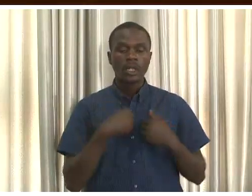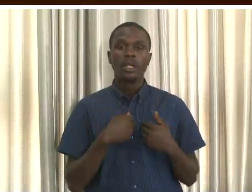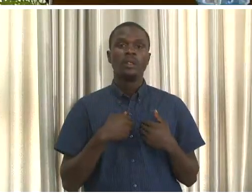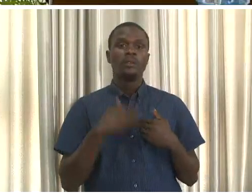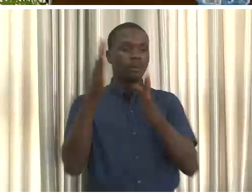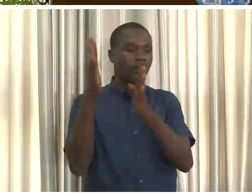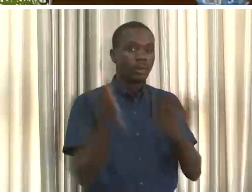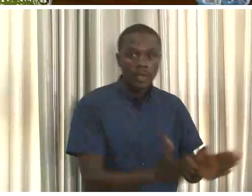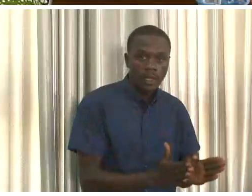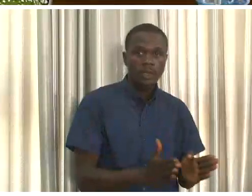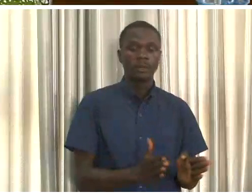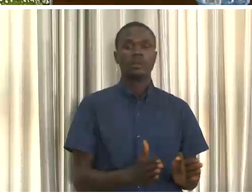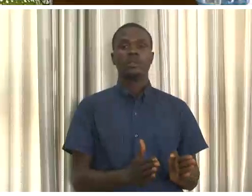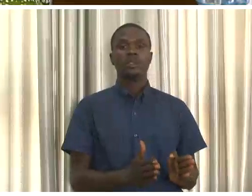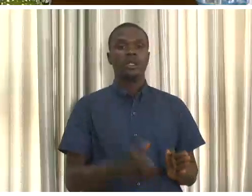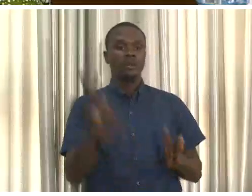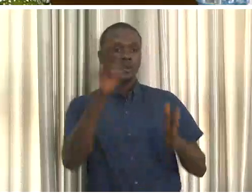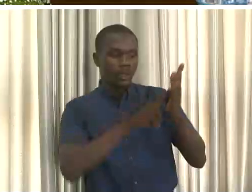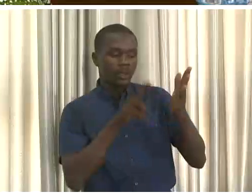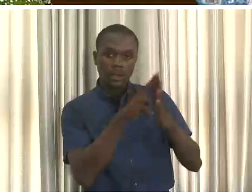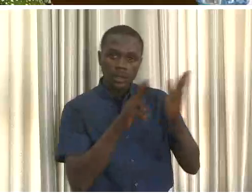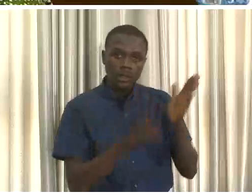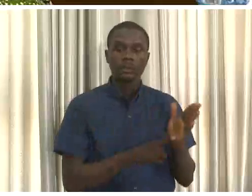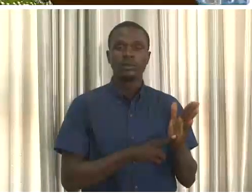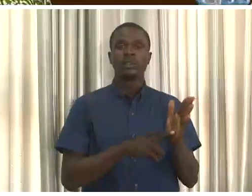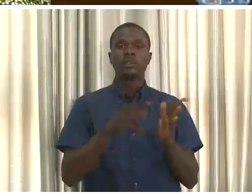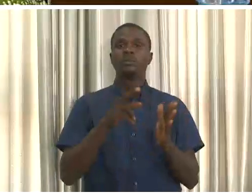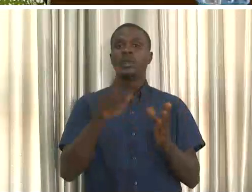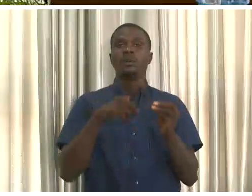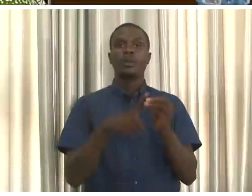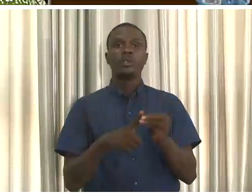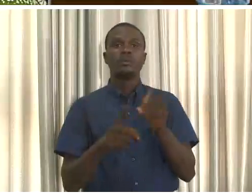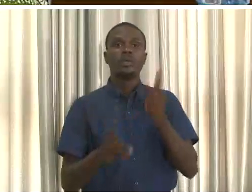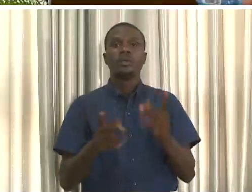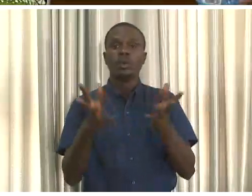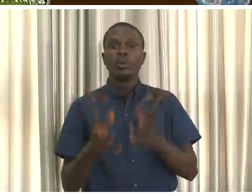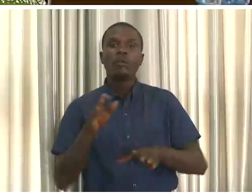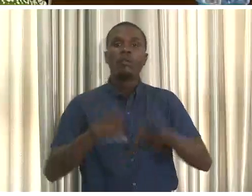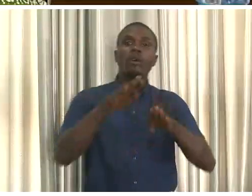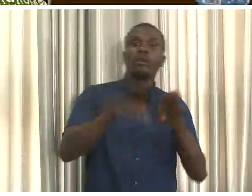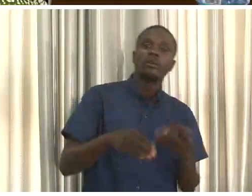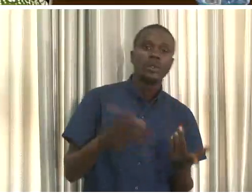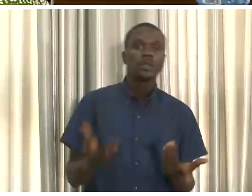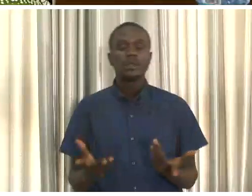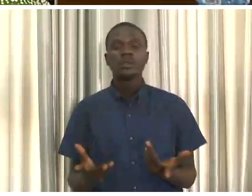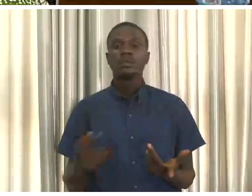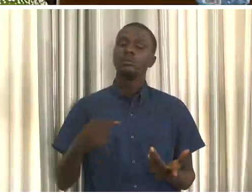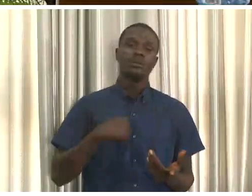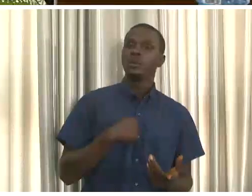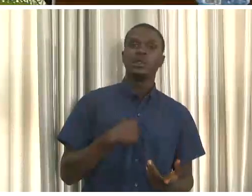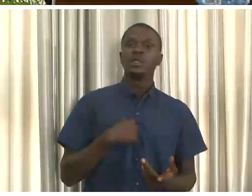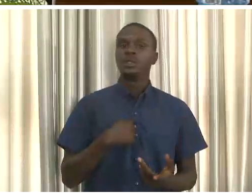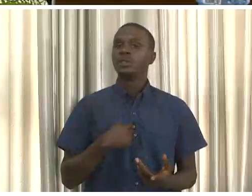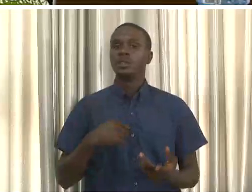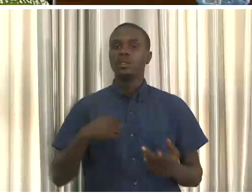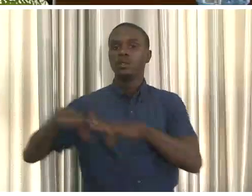laws, now get unclear, say not to the commission they make law. But one way the commission they do is they review existing legislation. And not say this issue